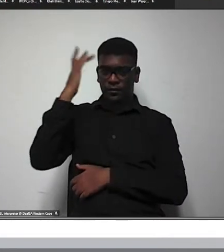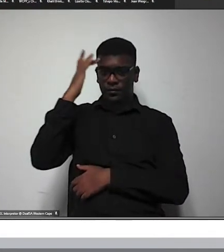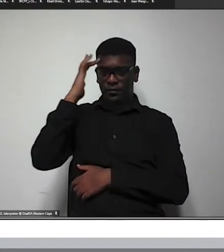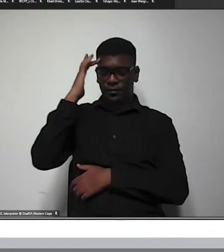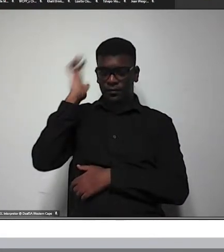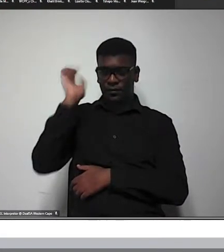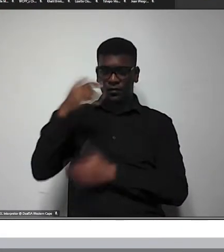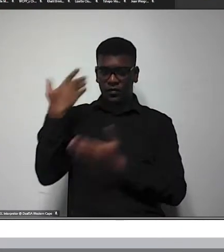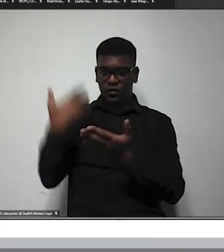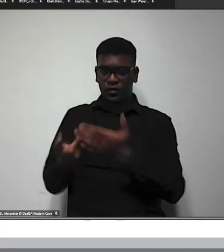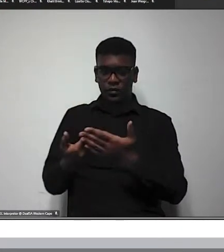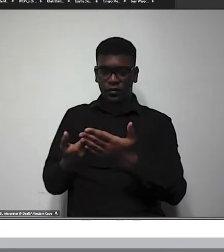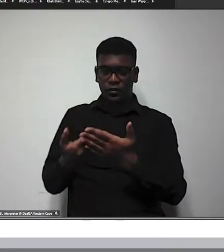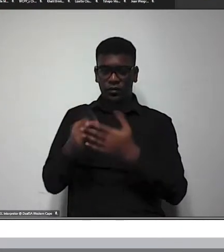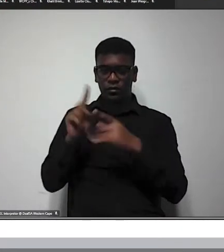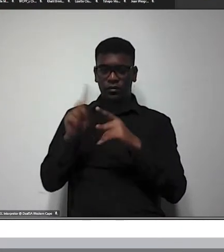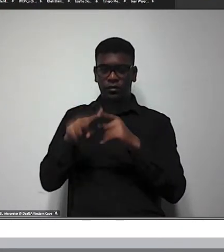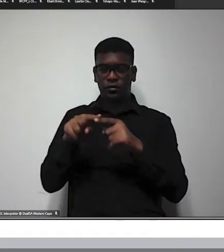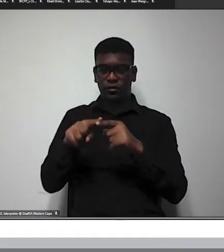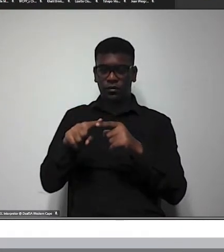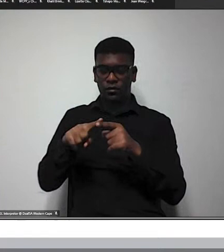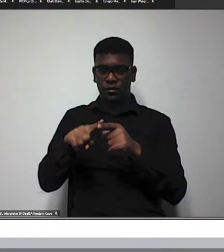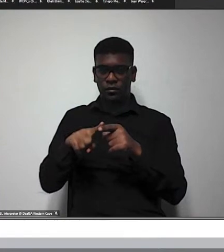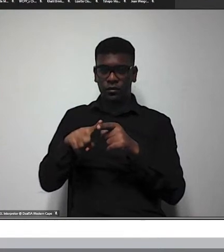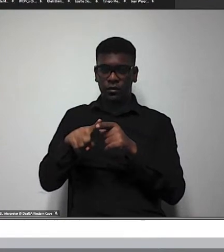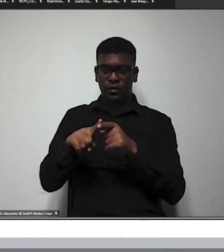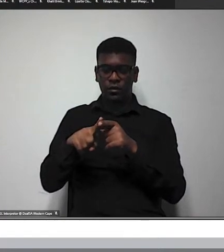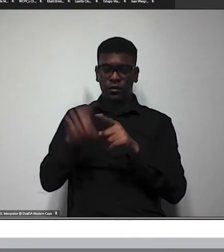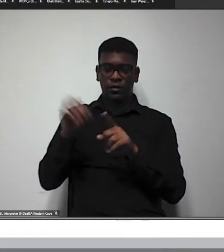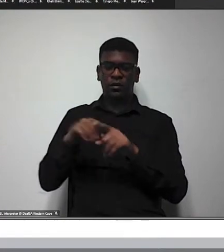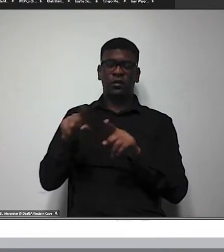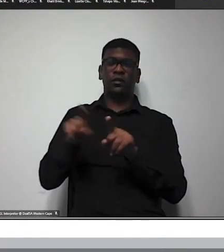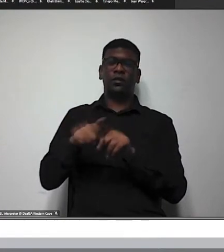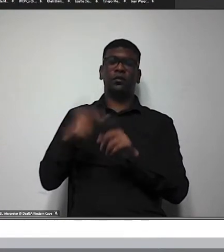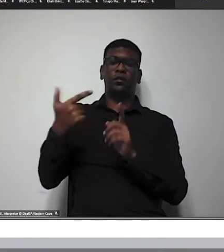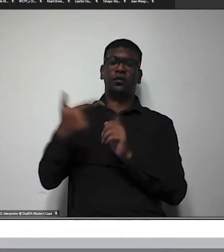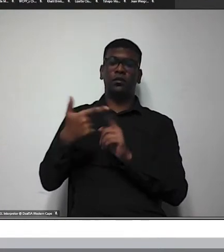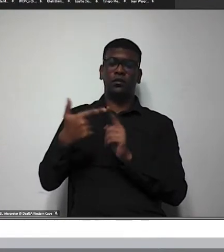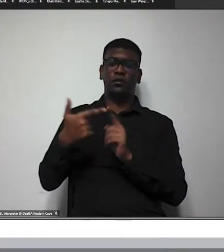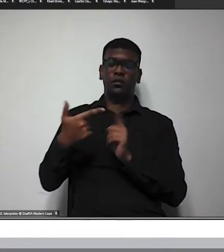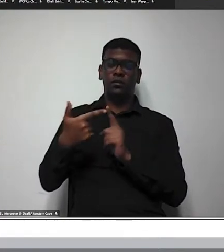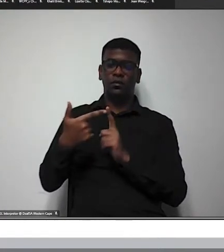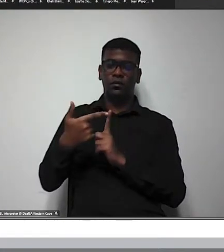prove that. And on the second one, actually